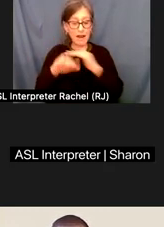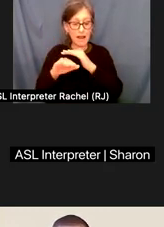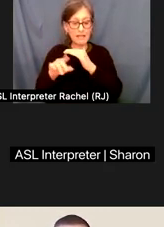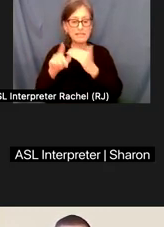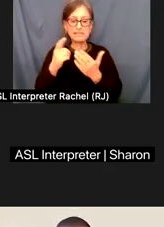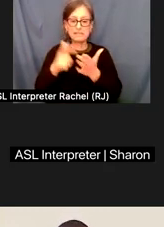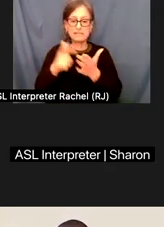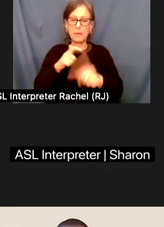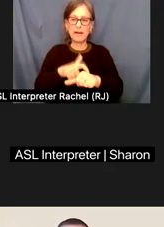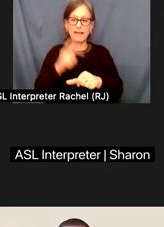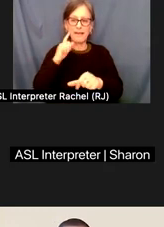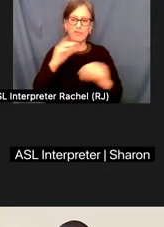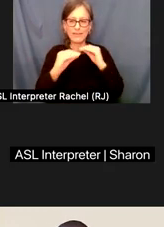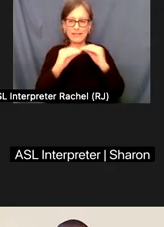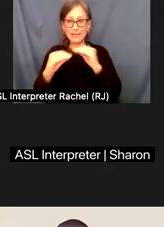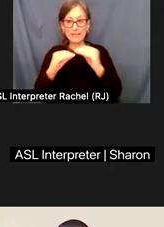well.